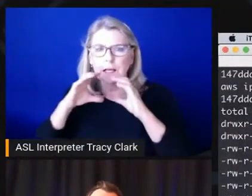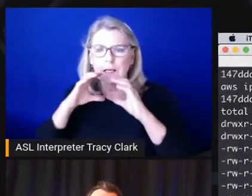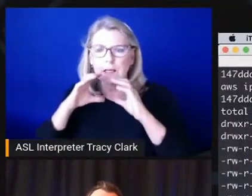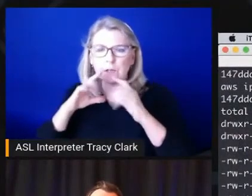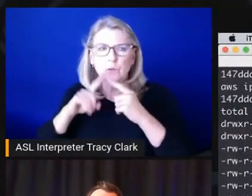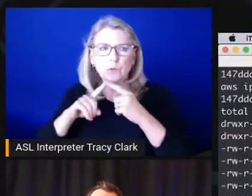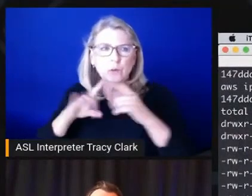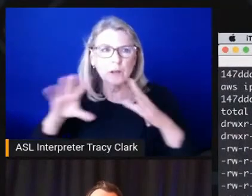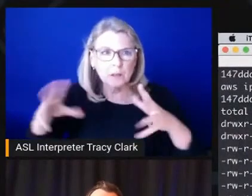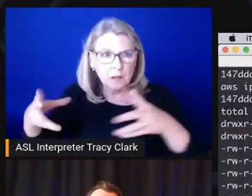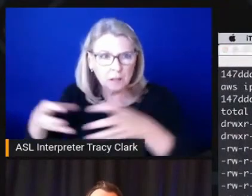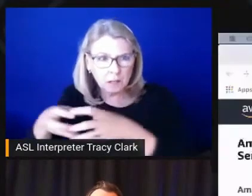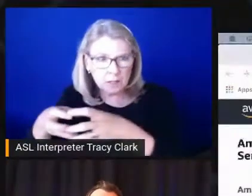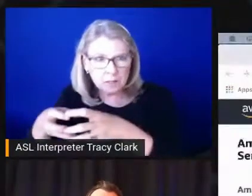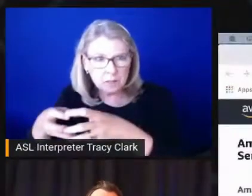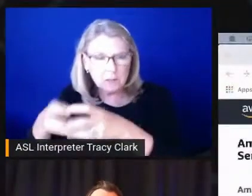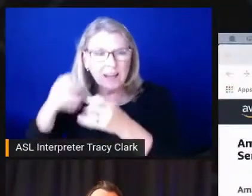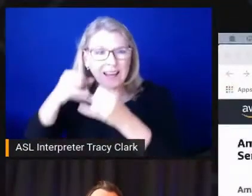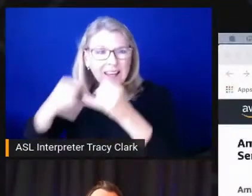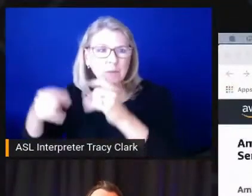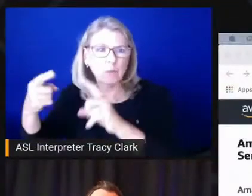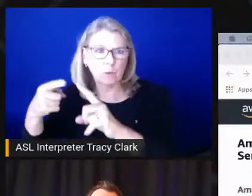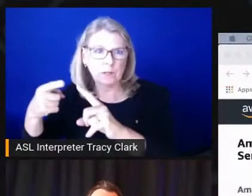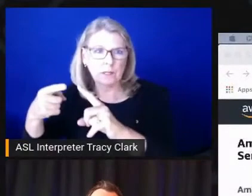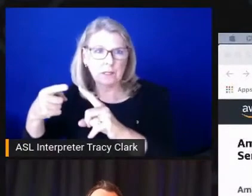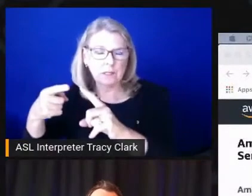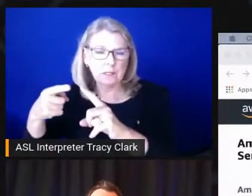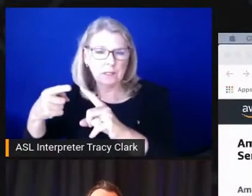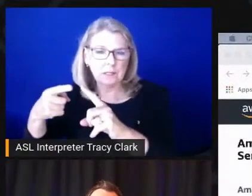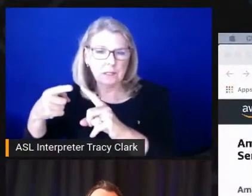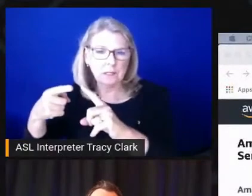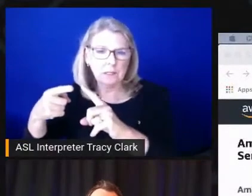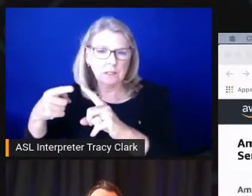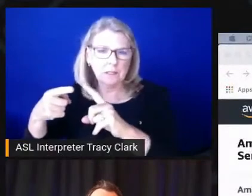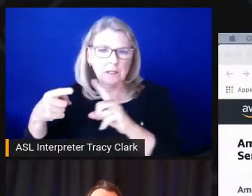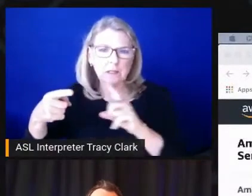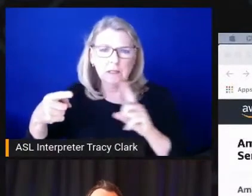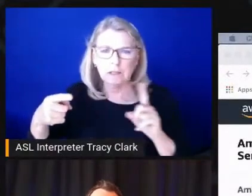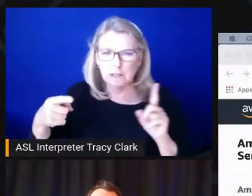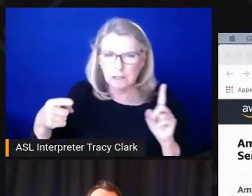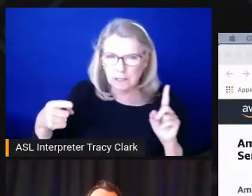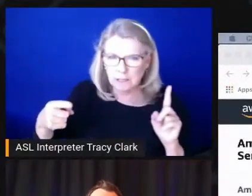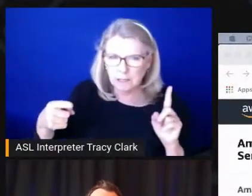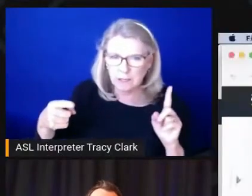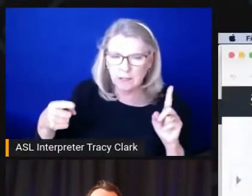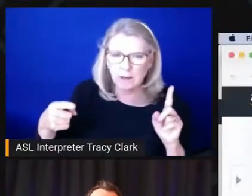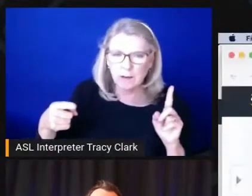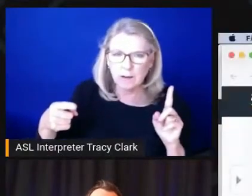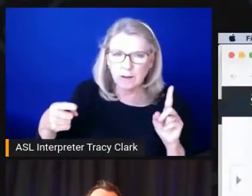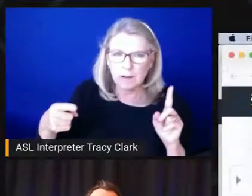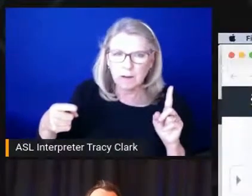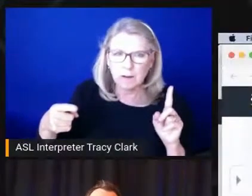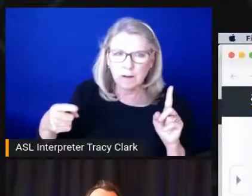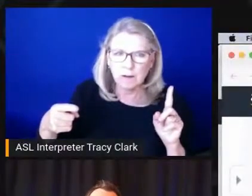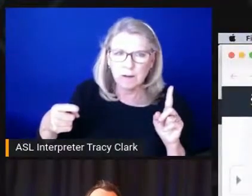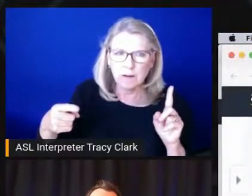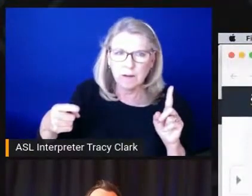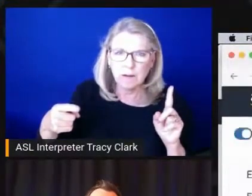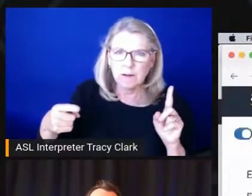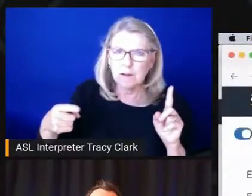cluster endpoint. And let me take to the